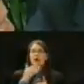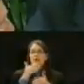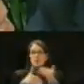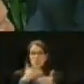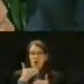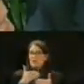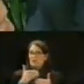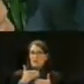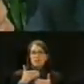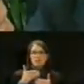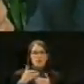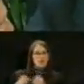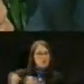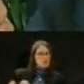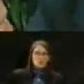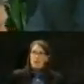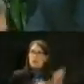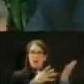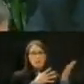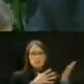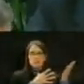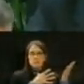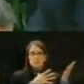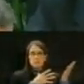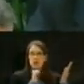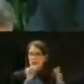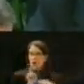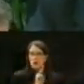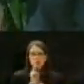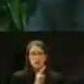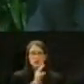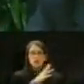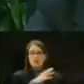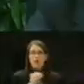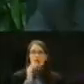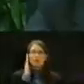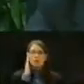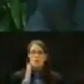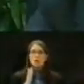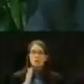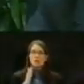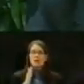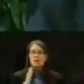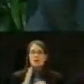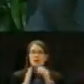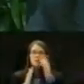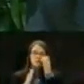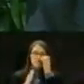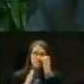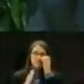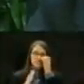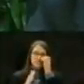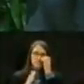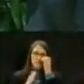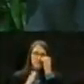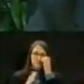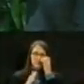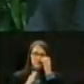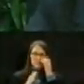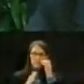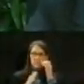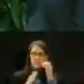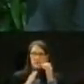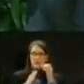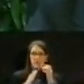an injunction entered against each individual that perhaps violated